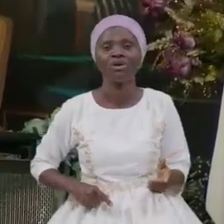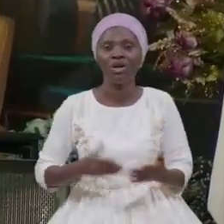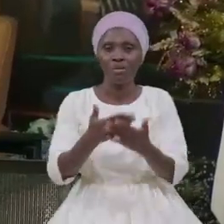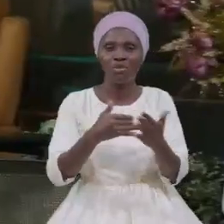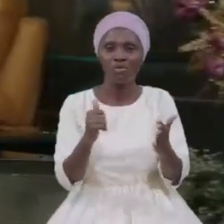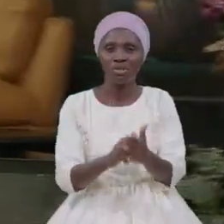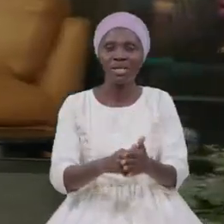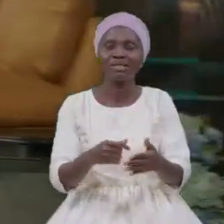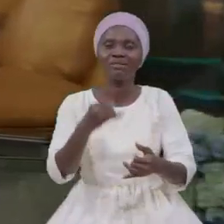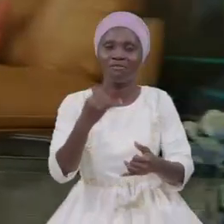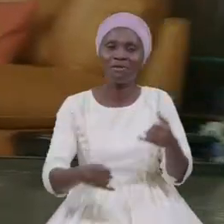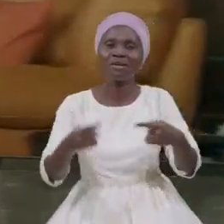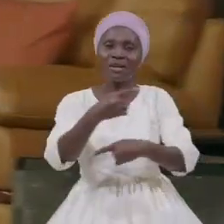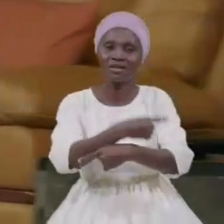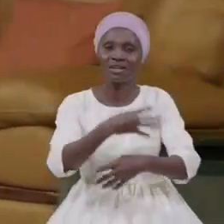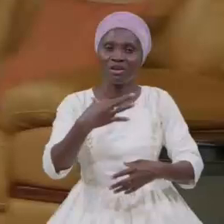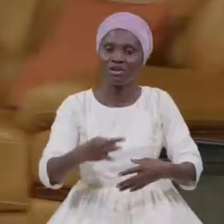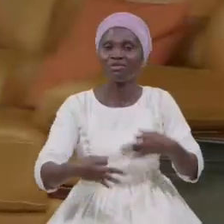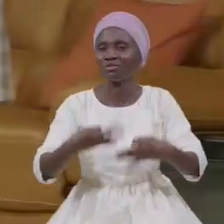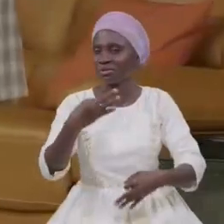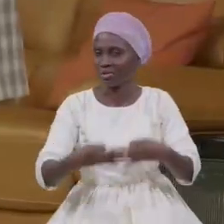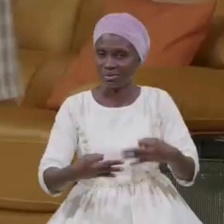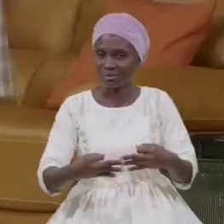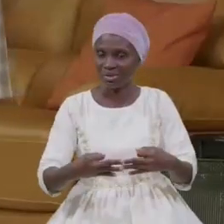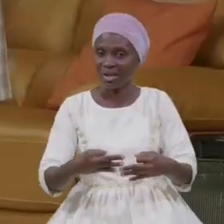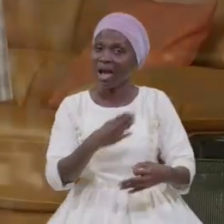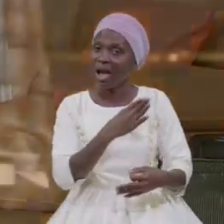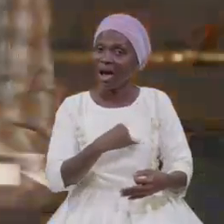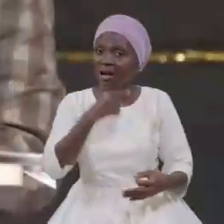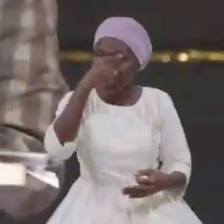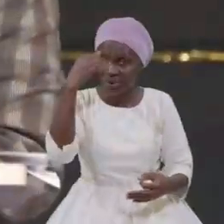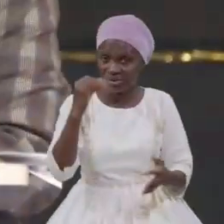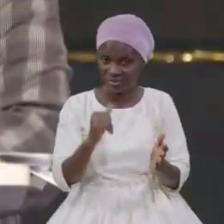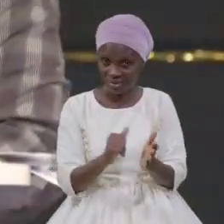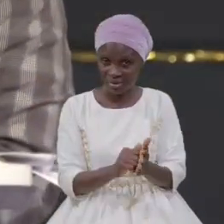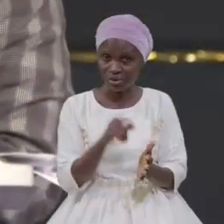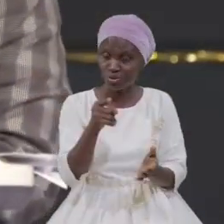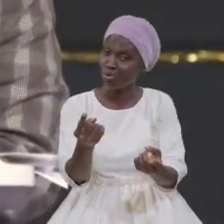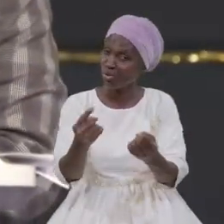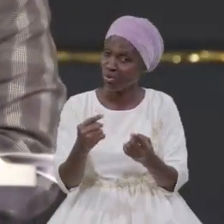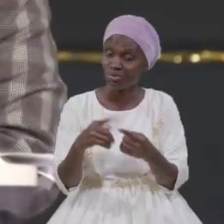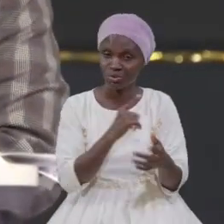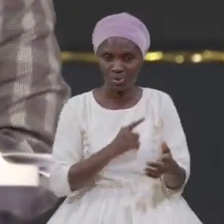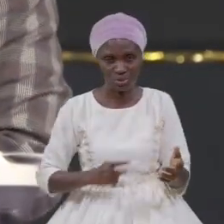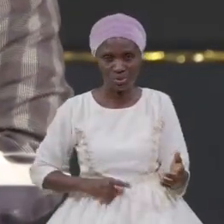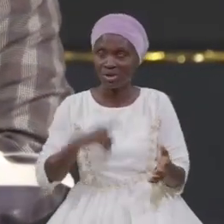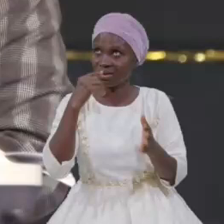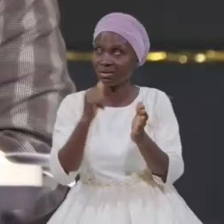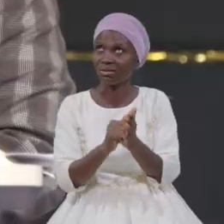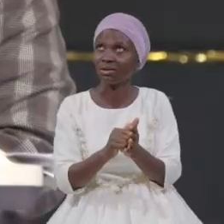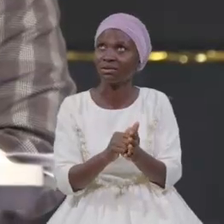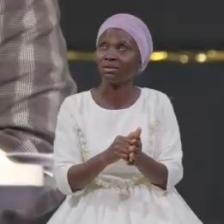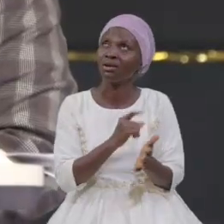so, as you come to the Lord and you say, Lord, I know my sins are